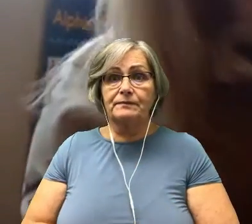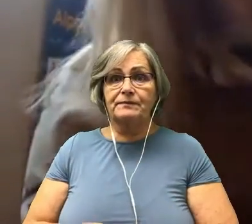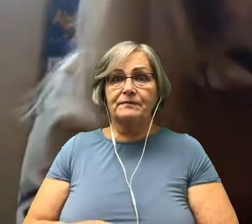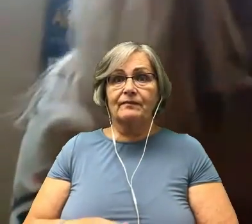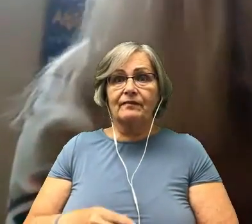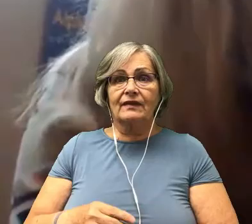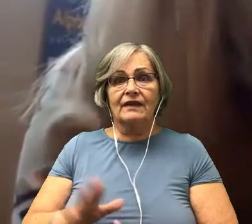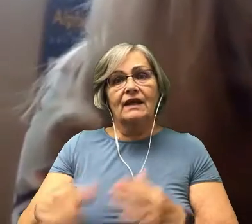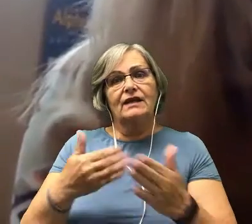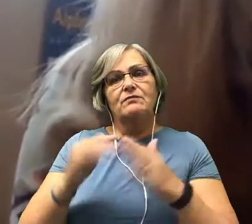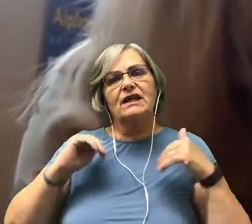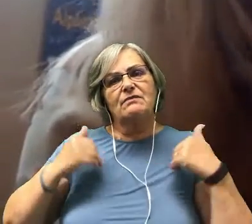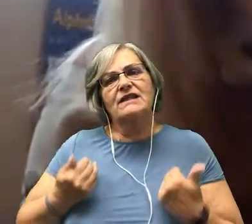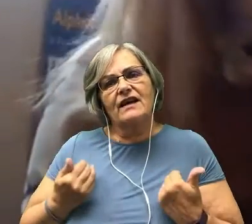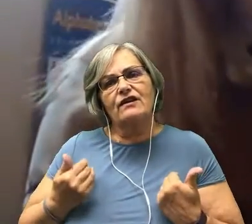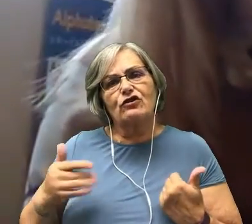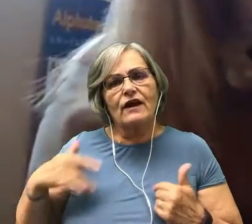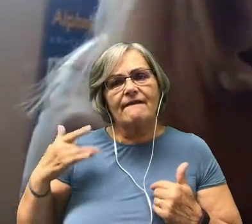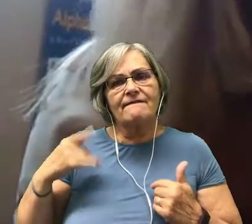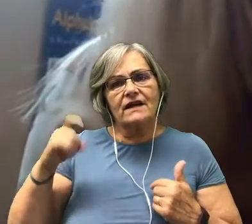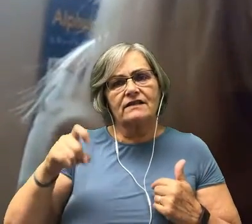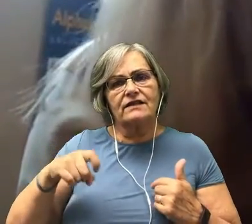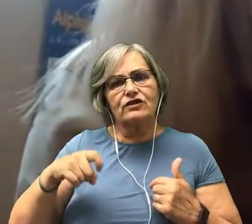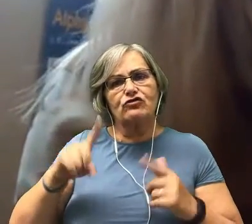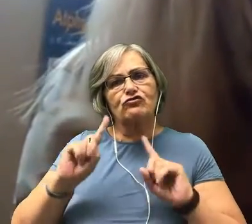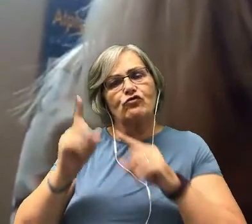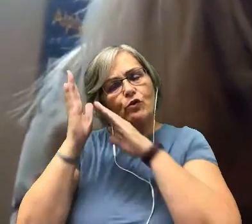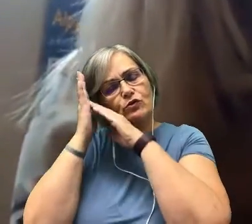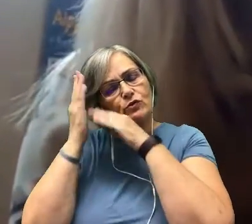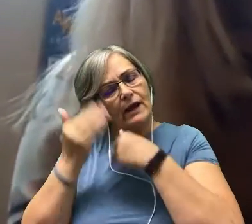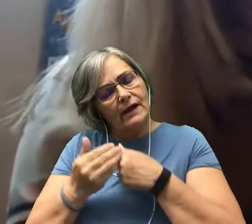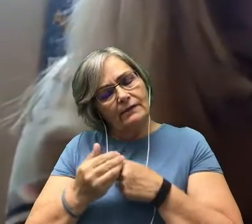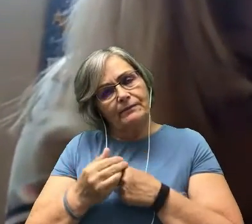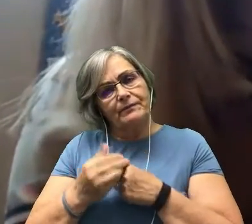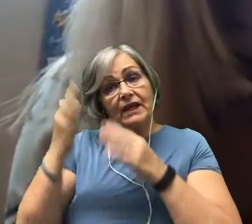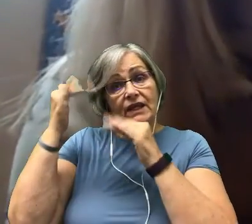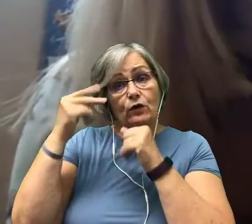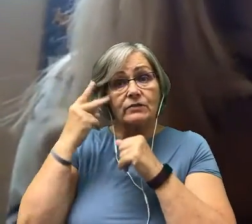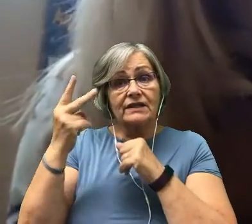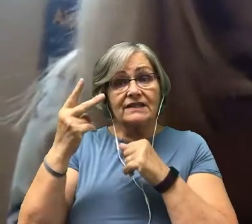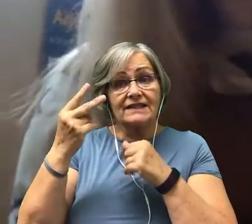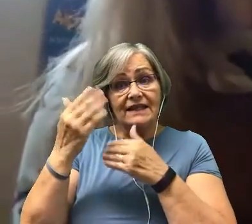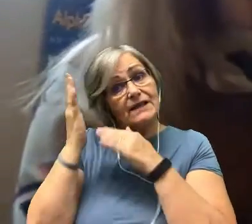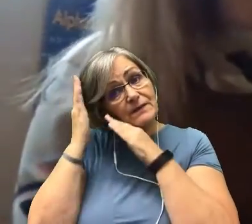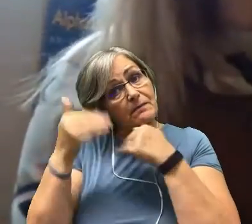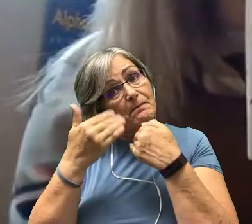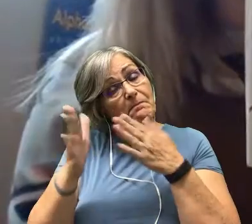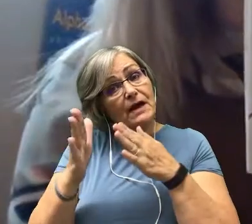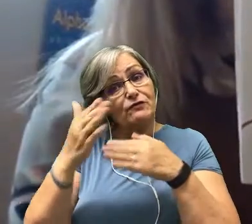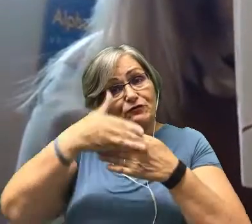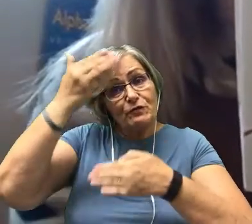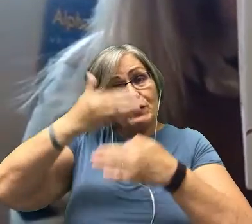He got tired and felt he ought to be getting to bed. He hoped he could see his bedroom window from the top of the